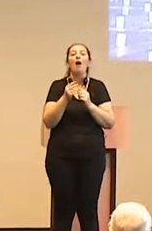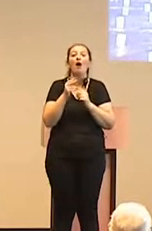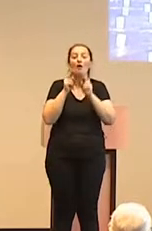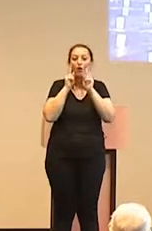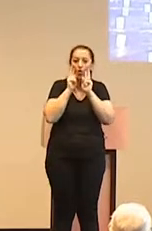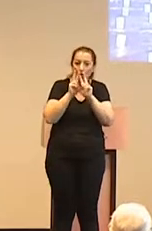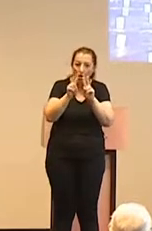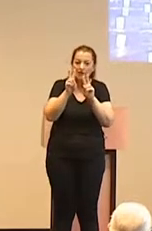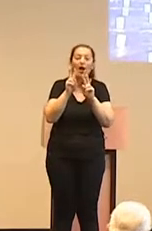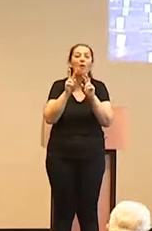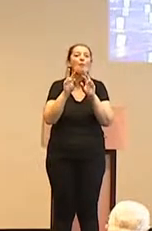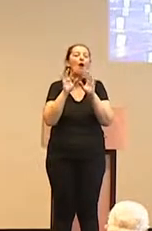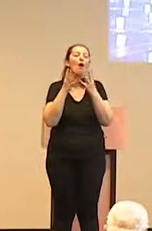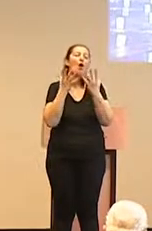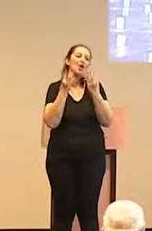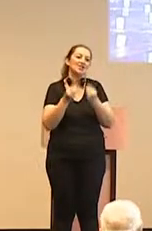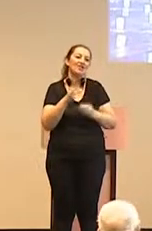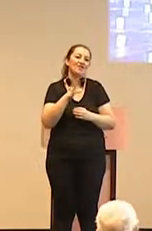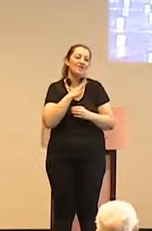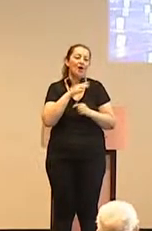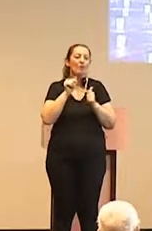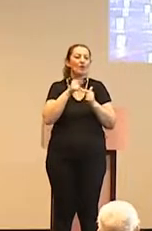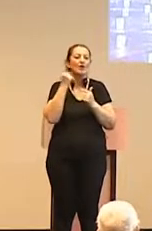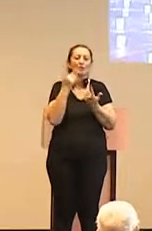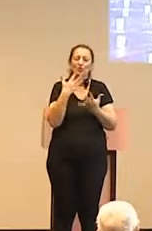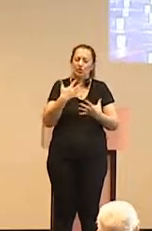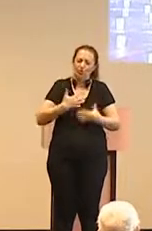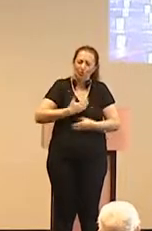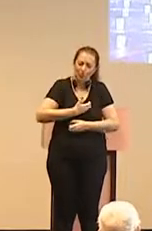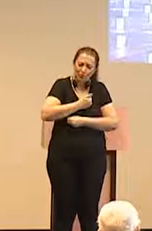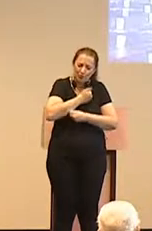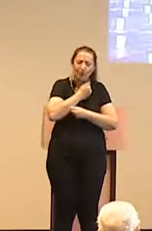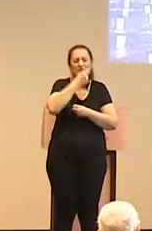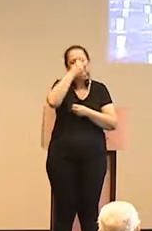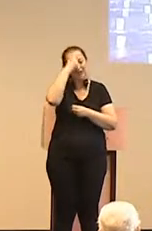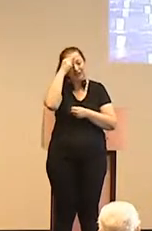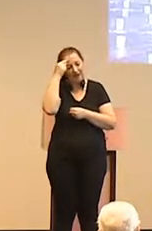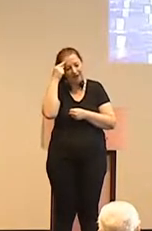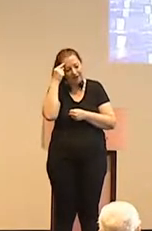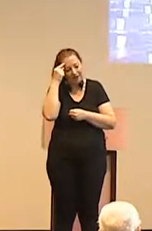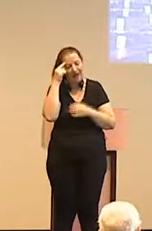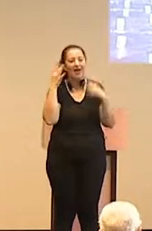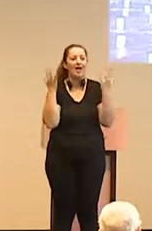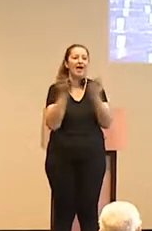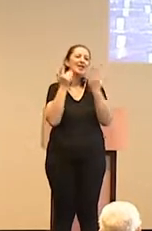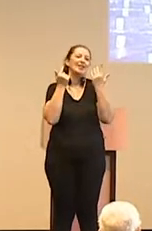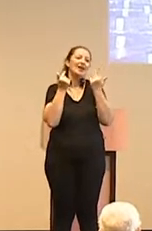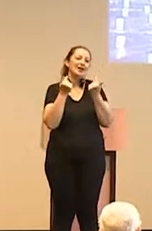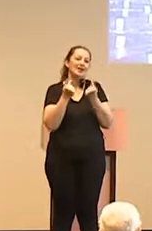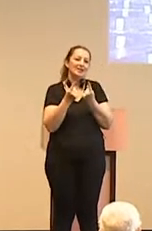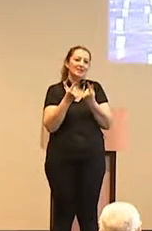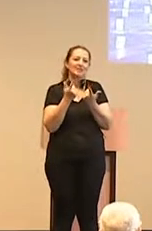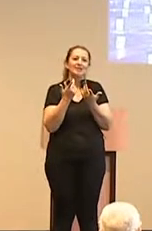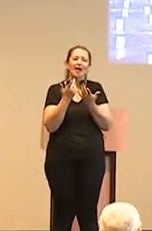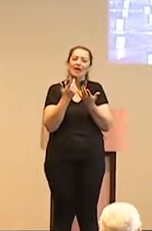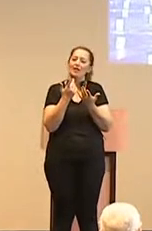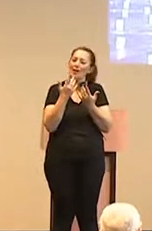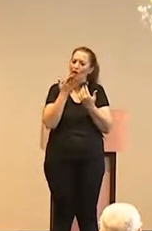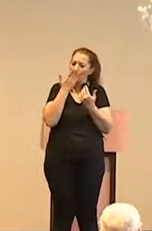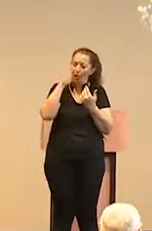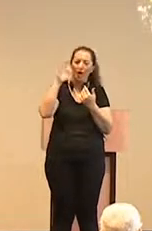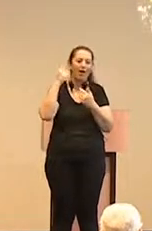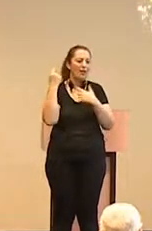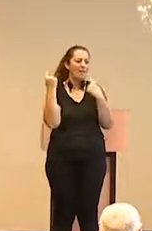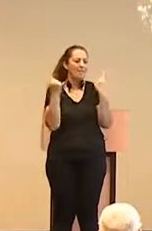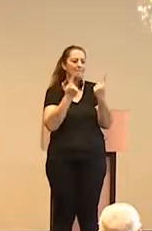have the capability of being a savior but it has the capability of demonstrating them so